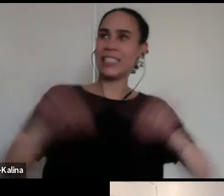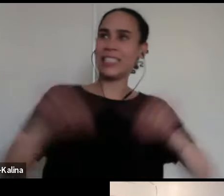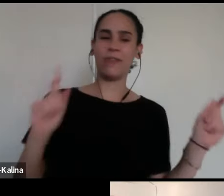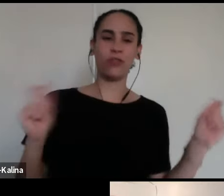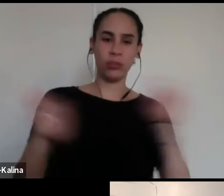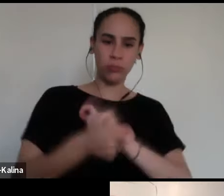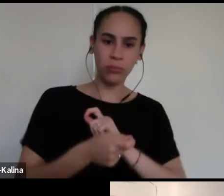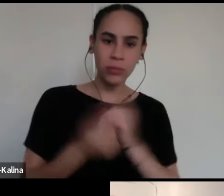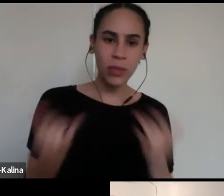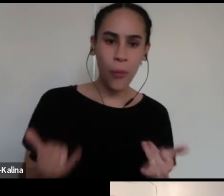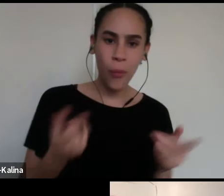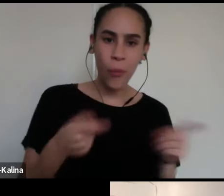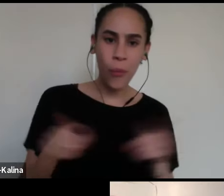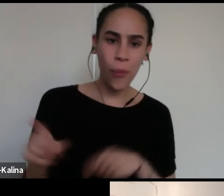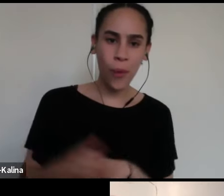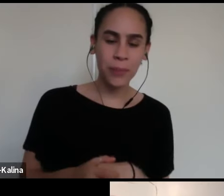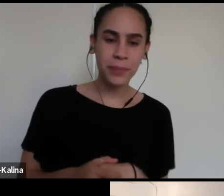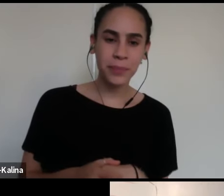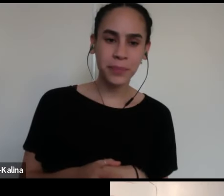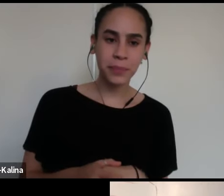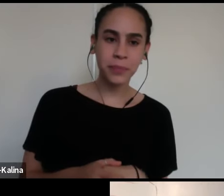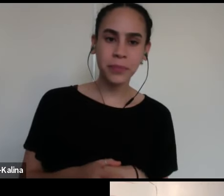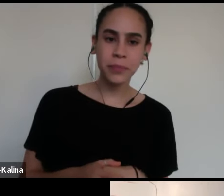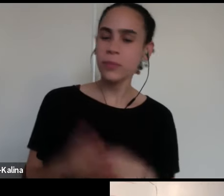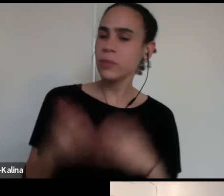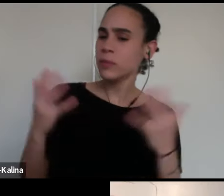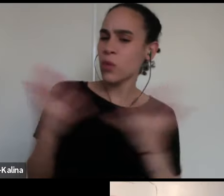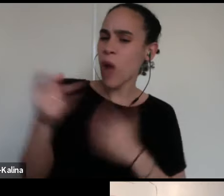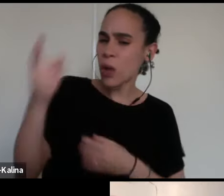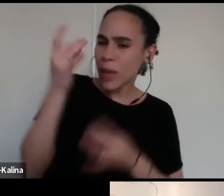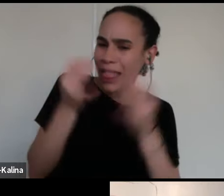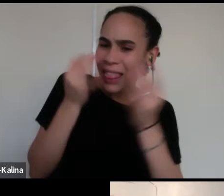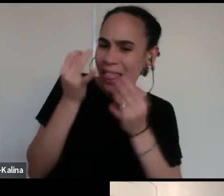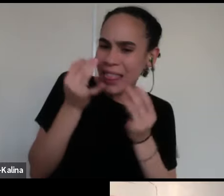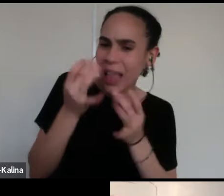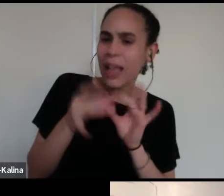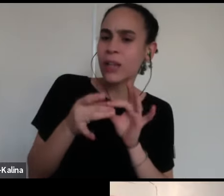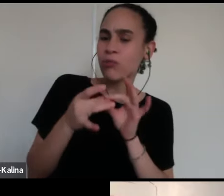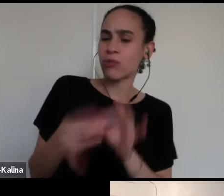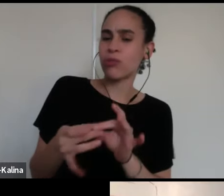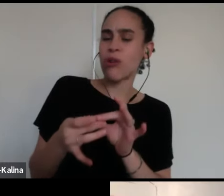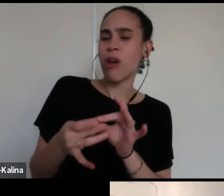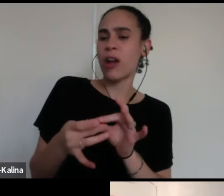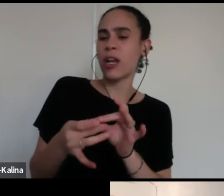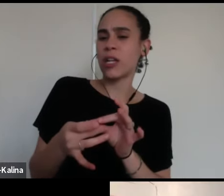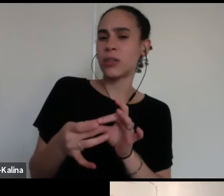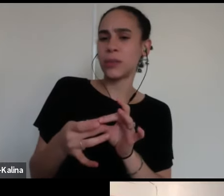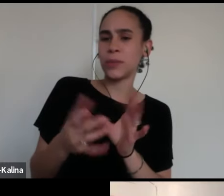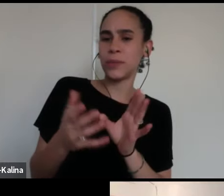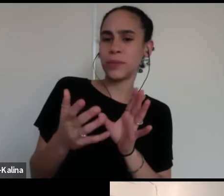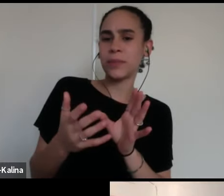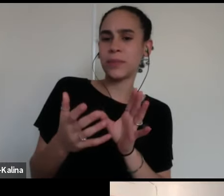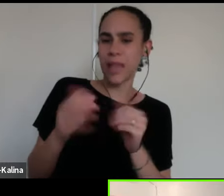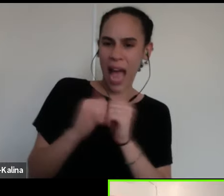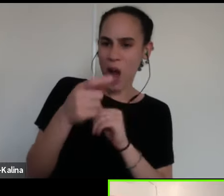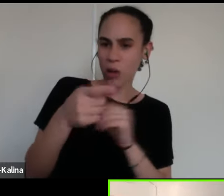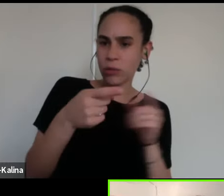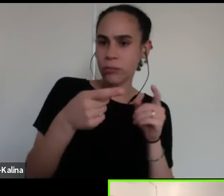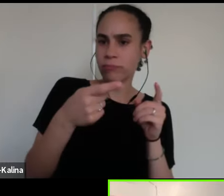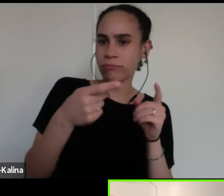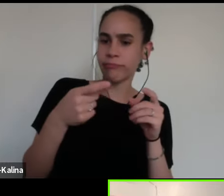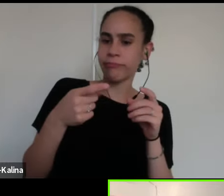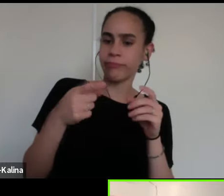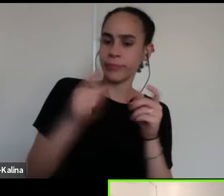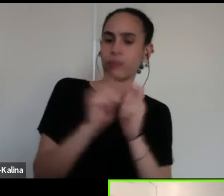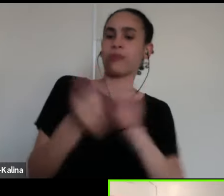And what are some of the things that you're thinking about in terms of doing things differently? Yeah, a few